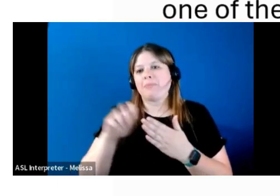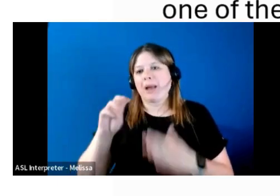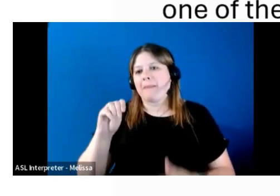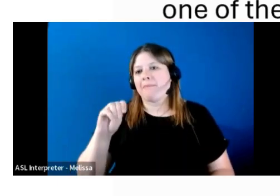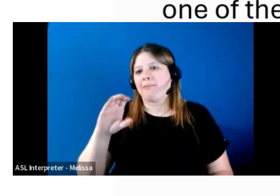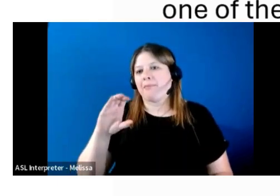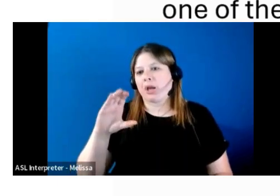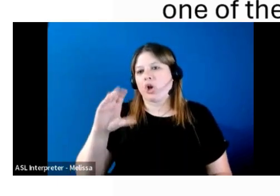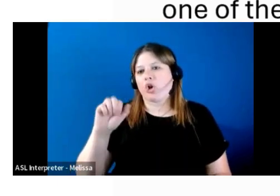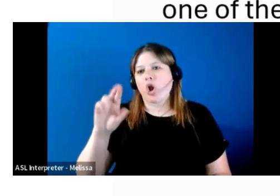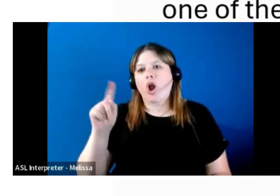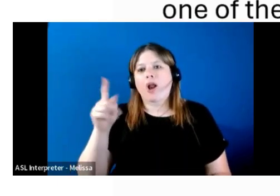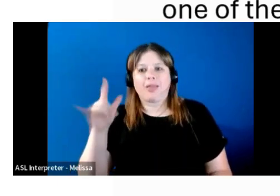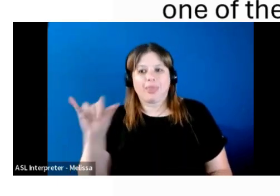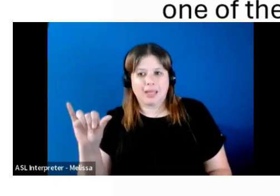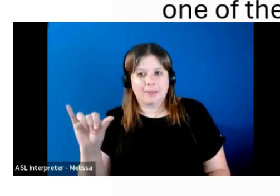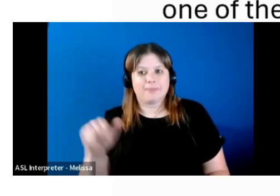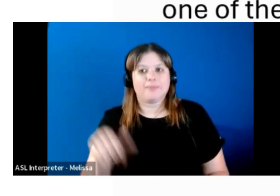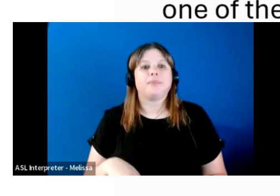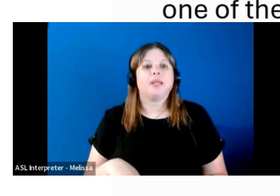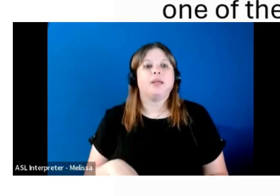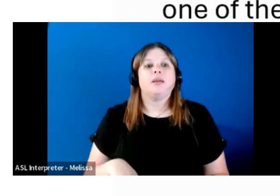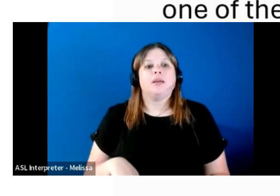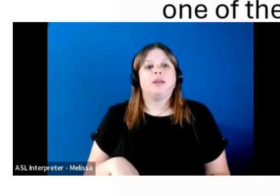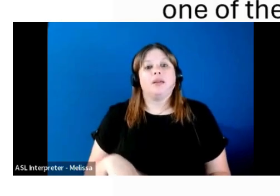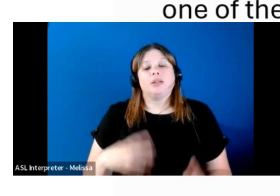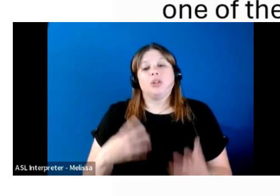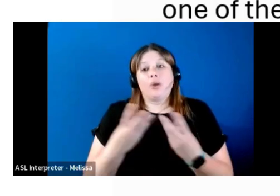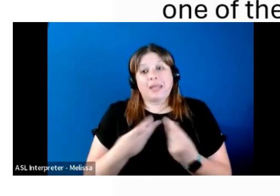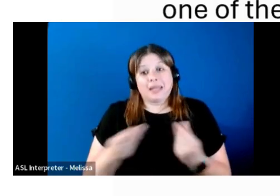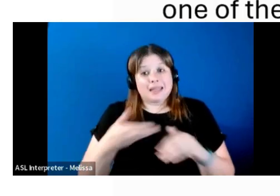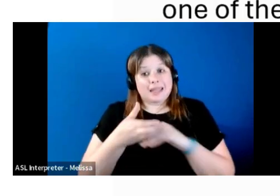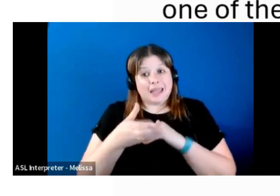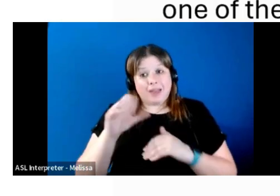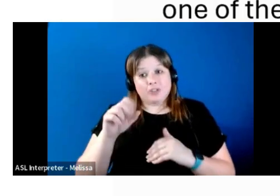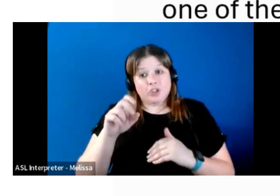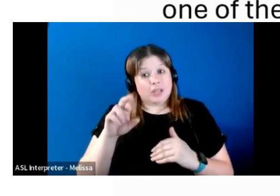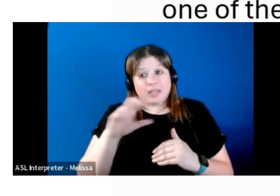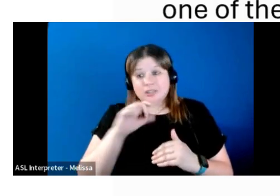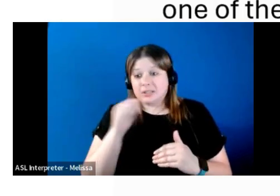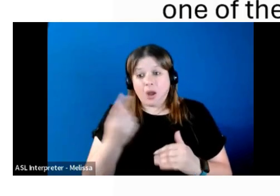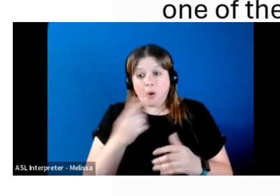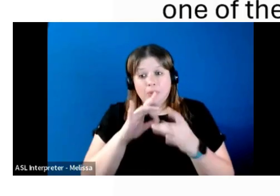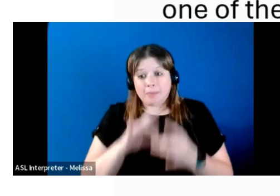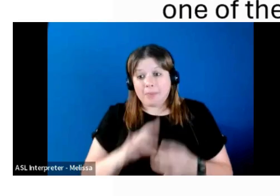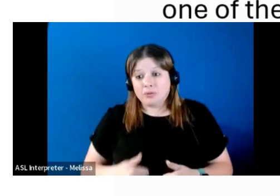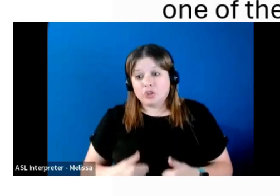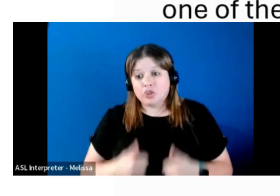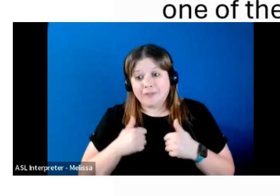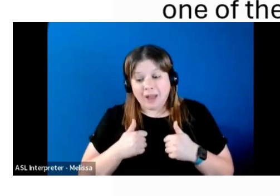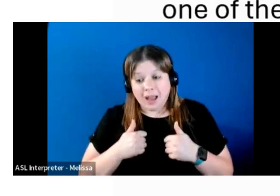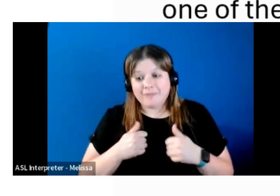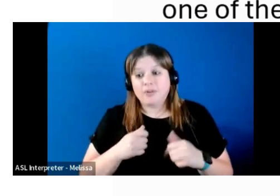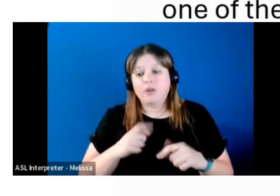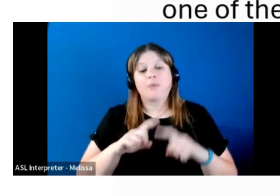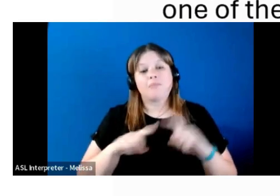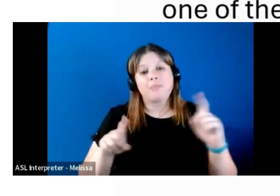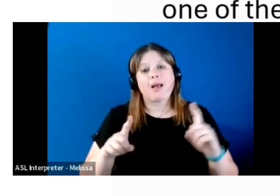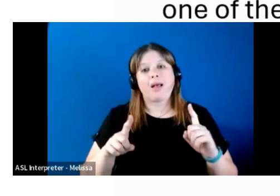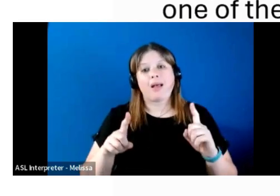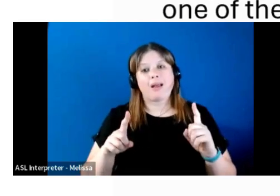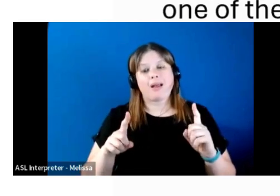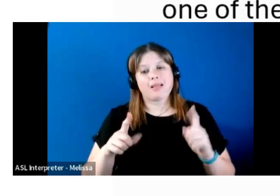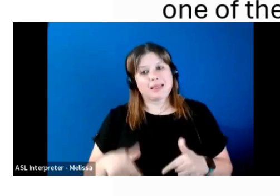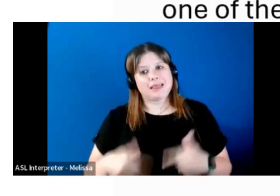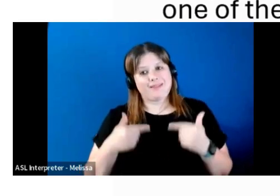So healing after cancer is not only about survival, it is about living the life you have in the body